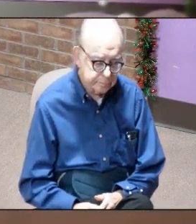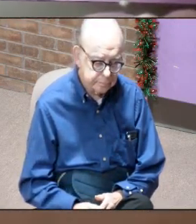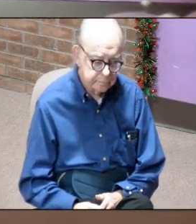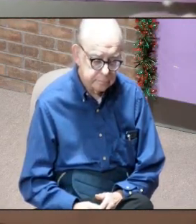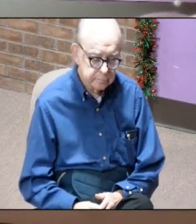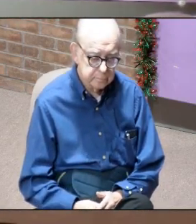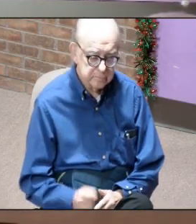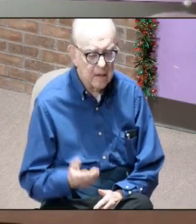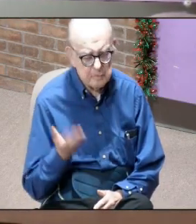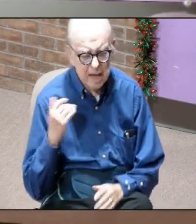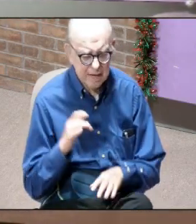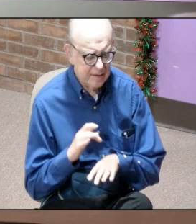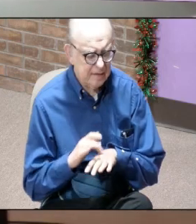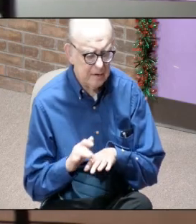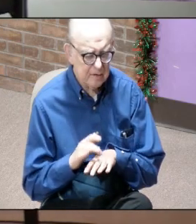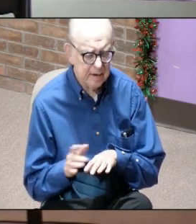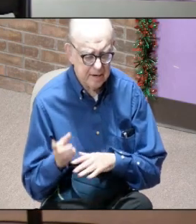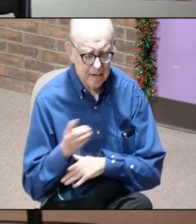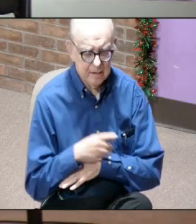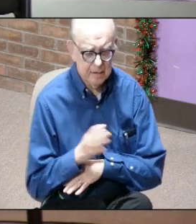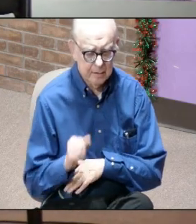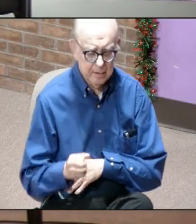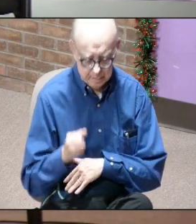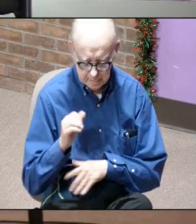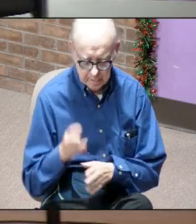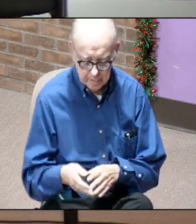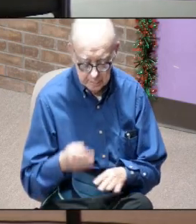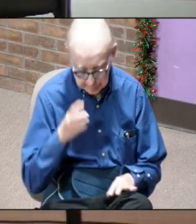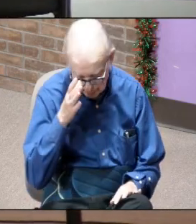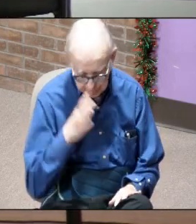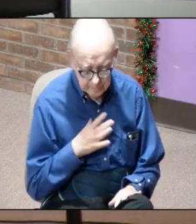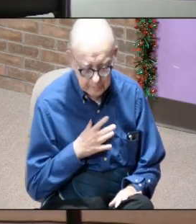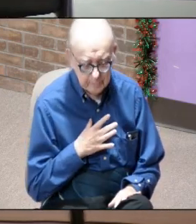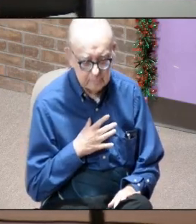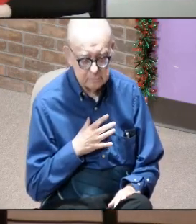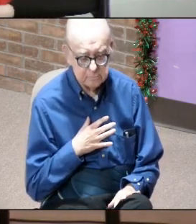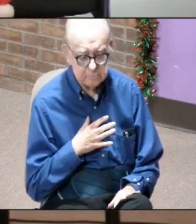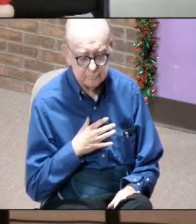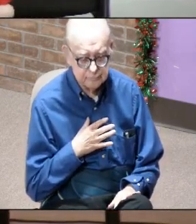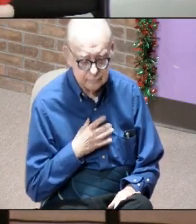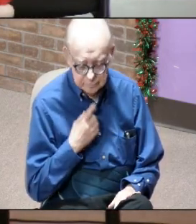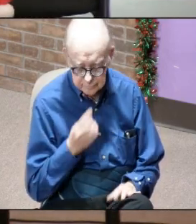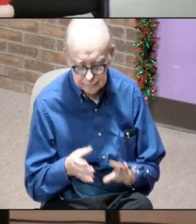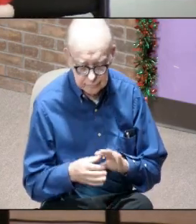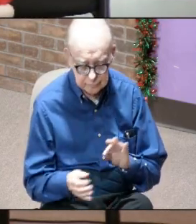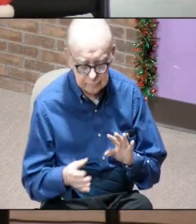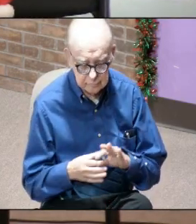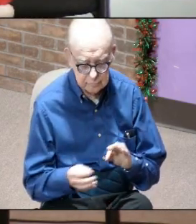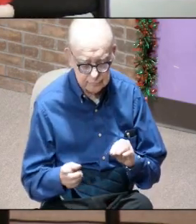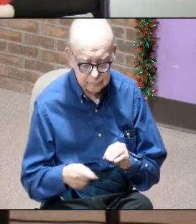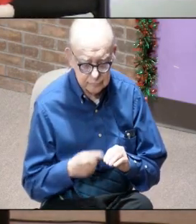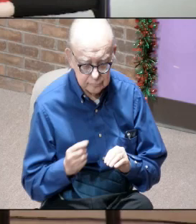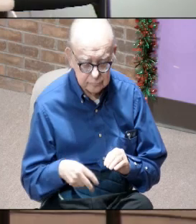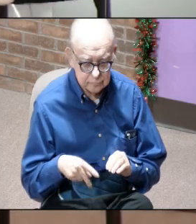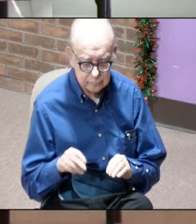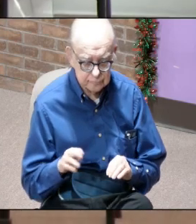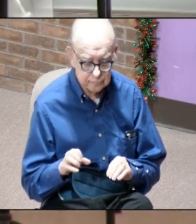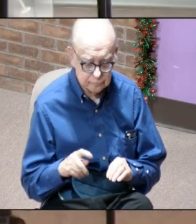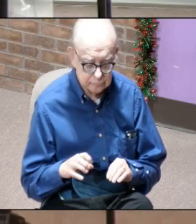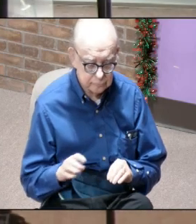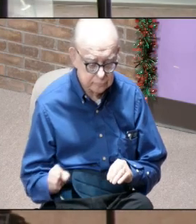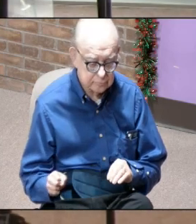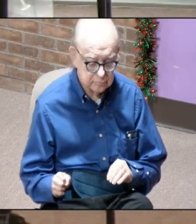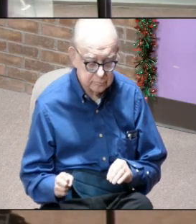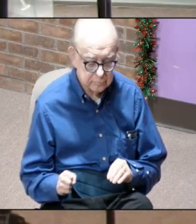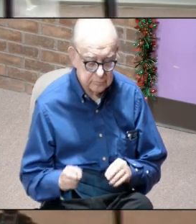the early days, there was a guy, and they tell stories about a pirate by the name of